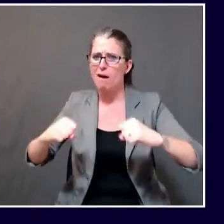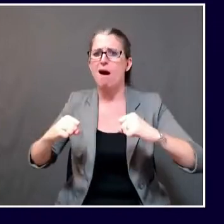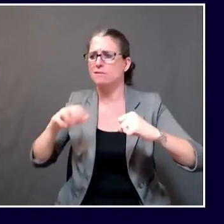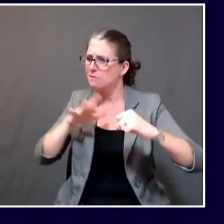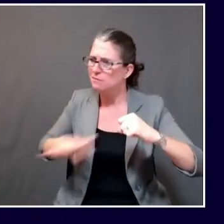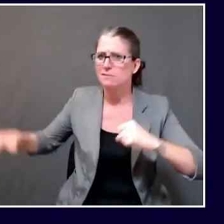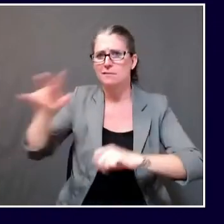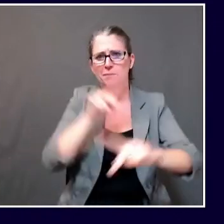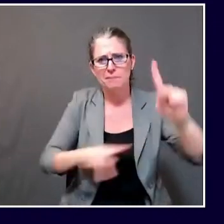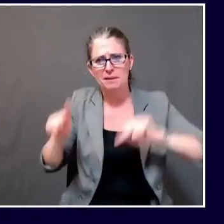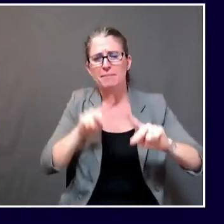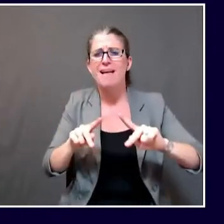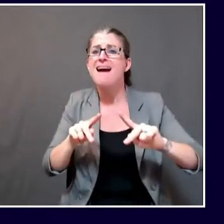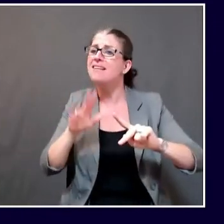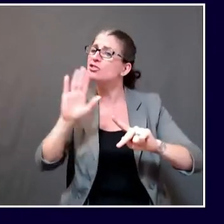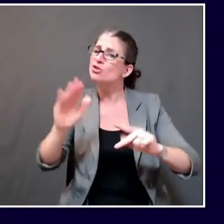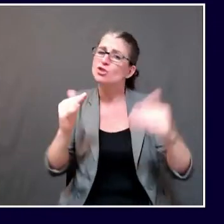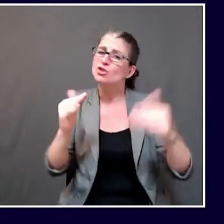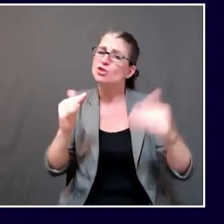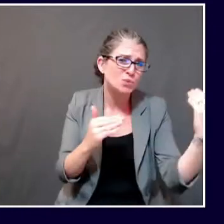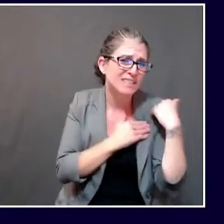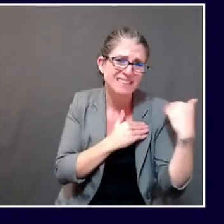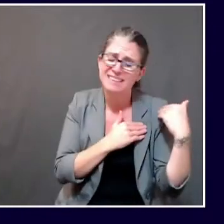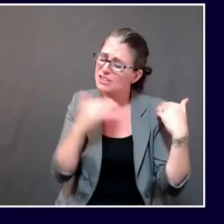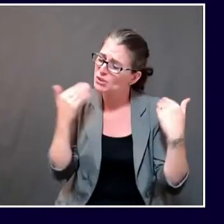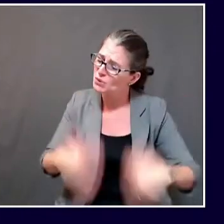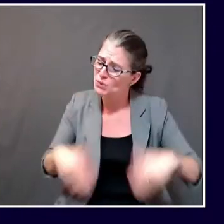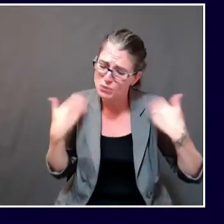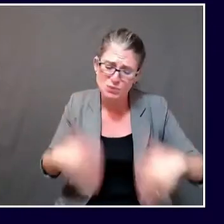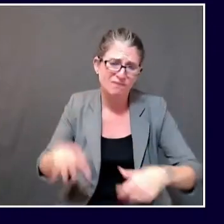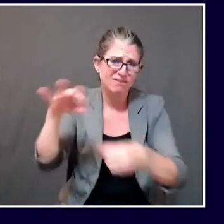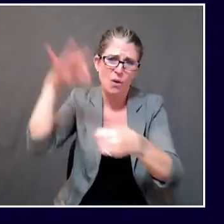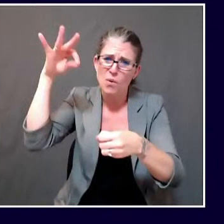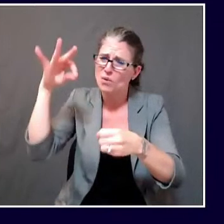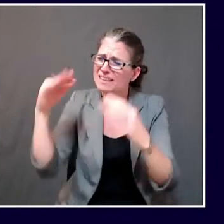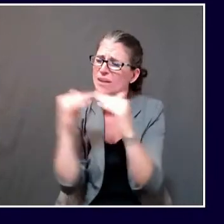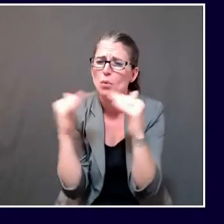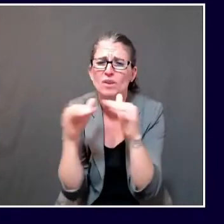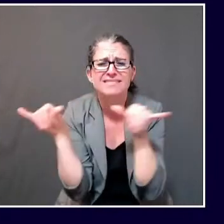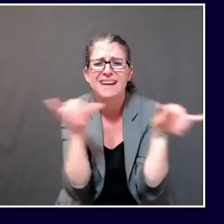And the final question of the afternoon goes to Emily Tadlock at WABI.